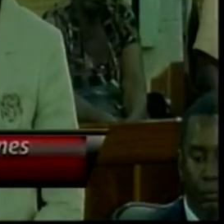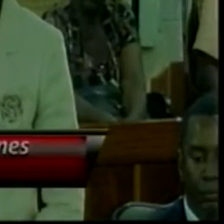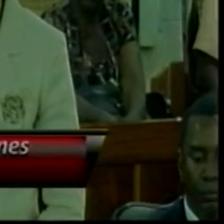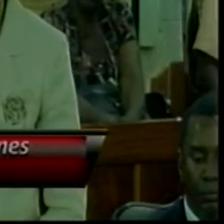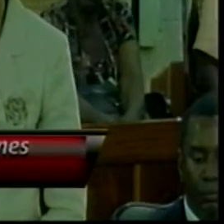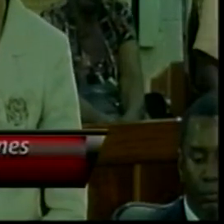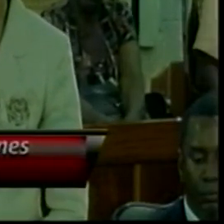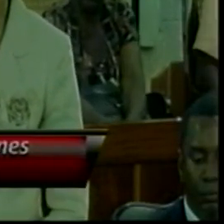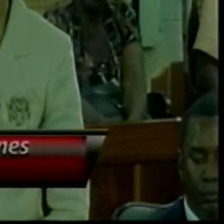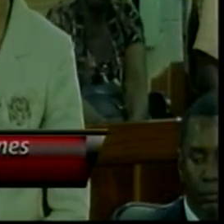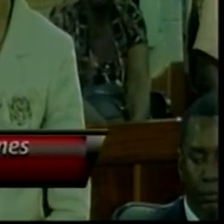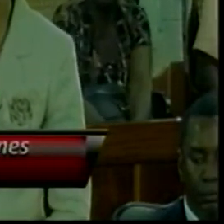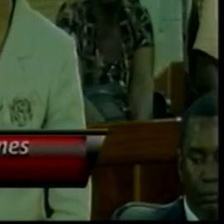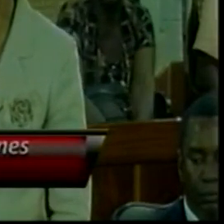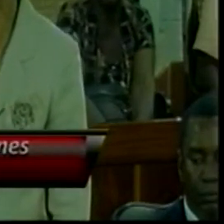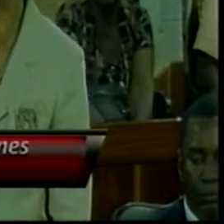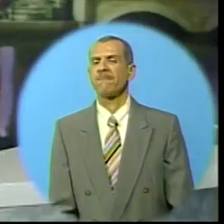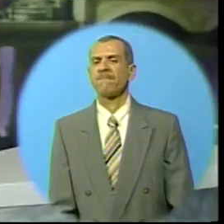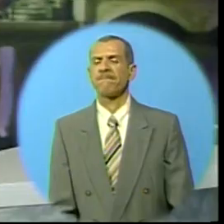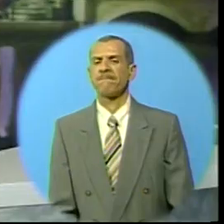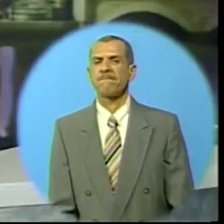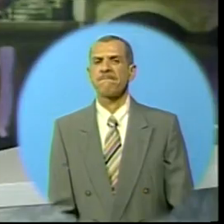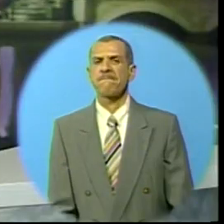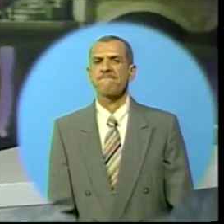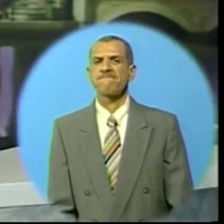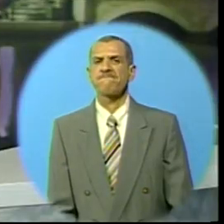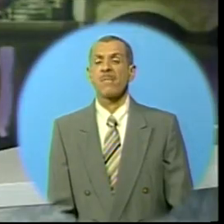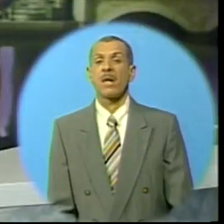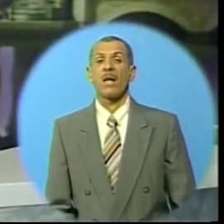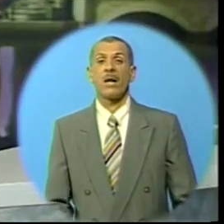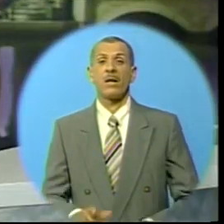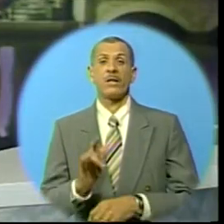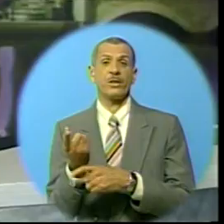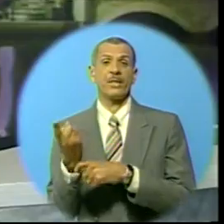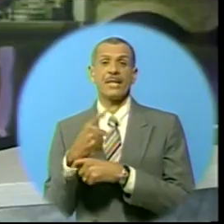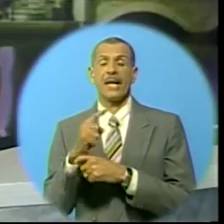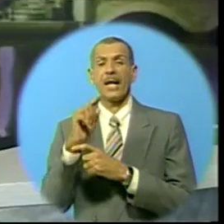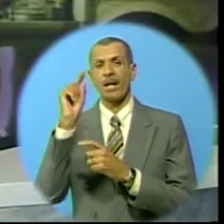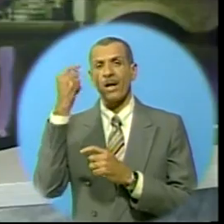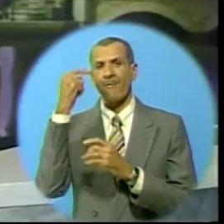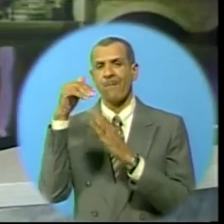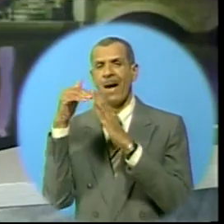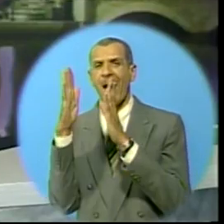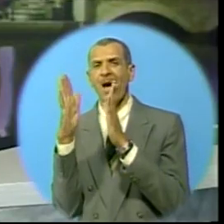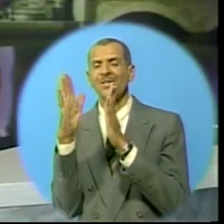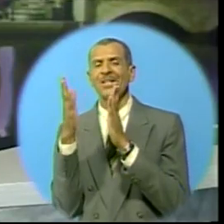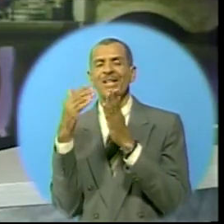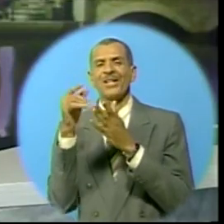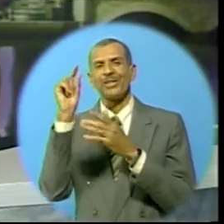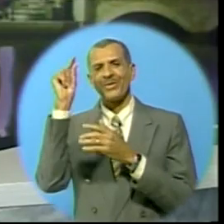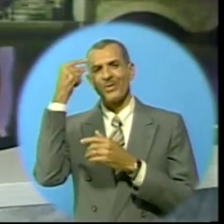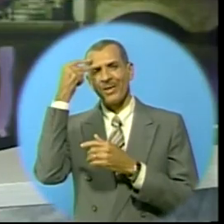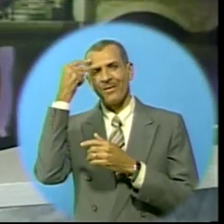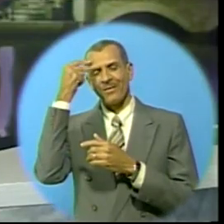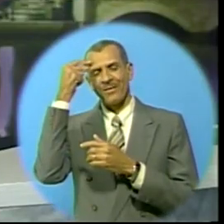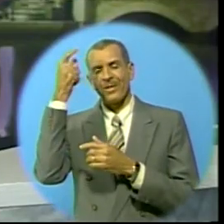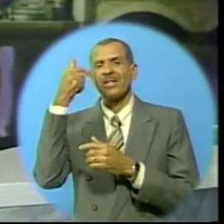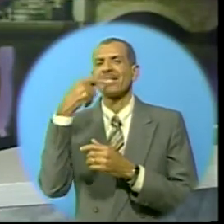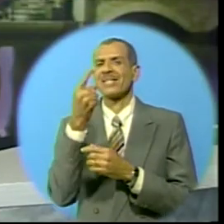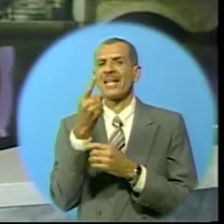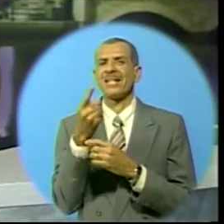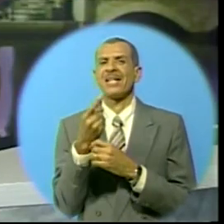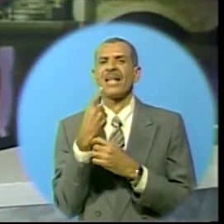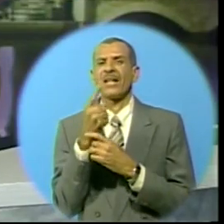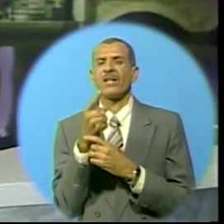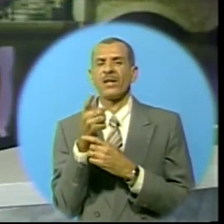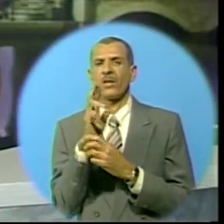humbled to be a part of this great chamber. Well, earlier today at Government House, Governor General Sir Elliot Belgrave administered